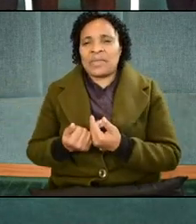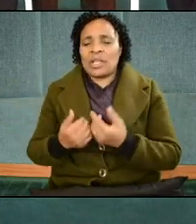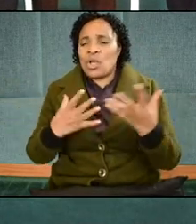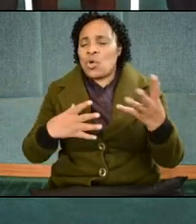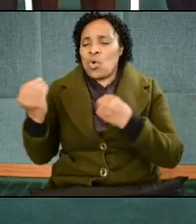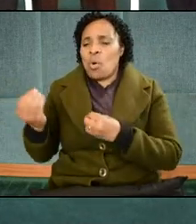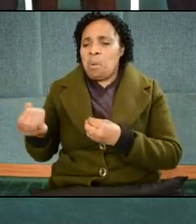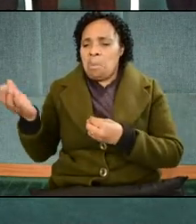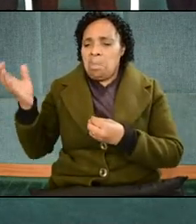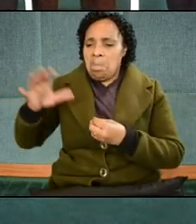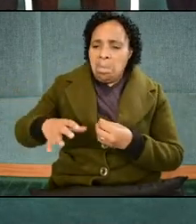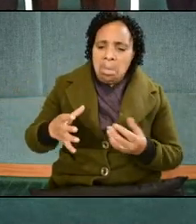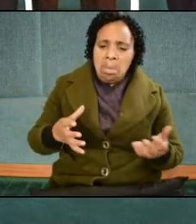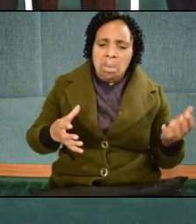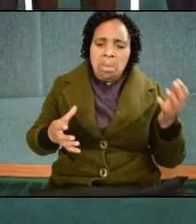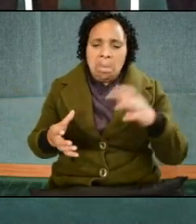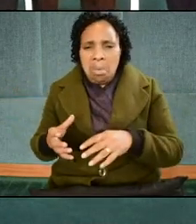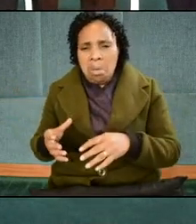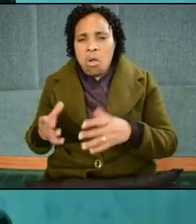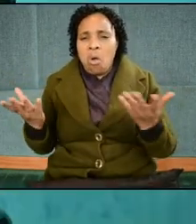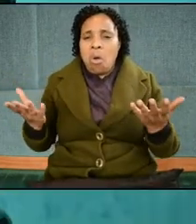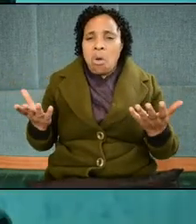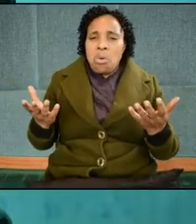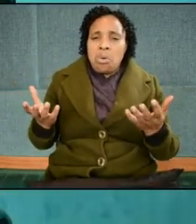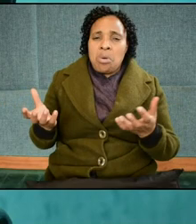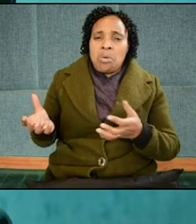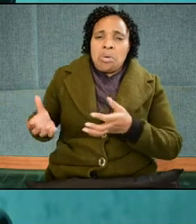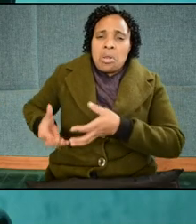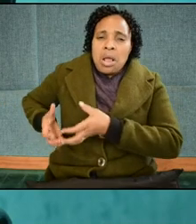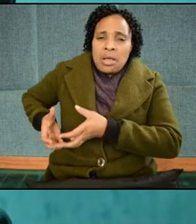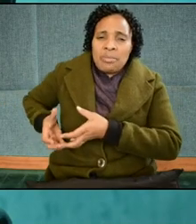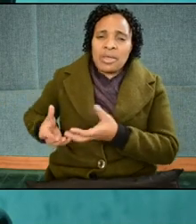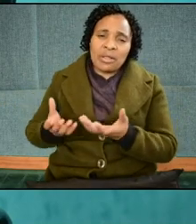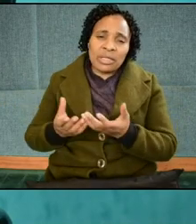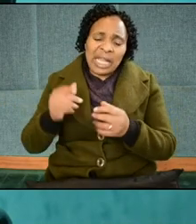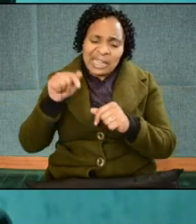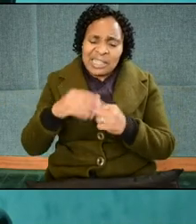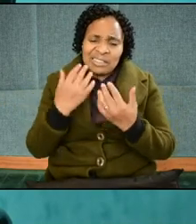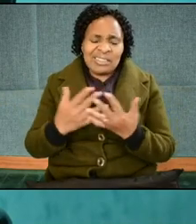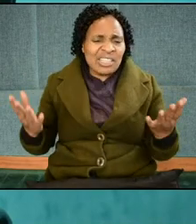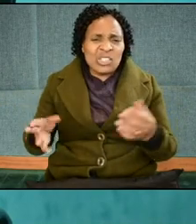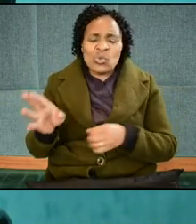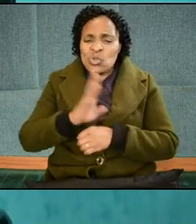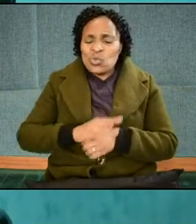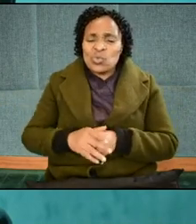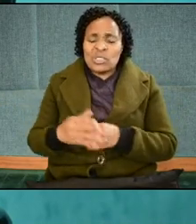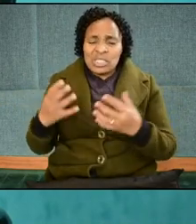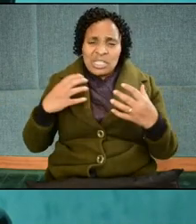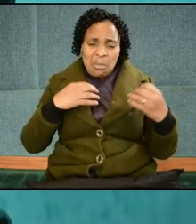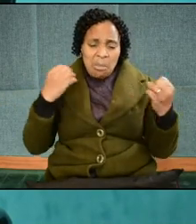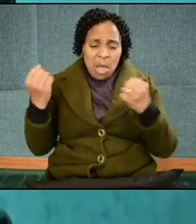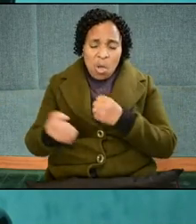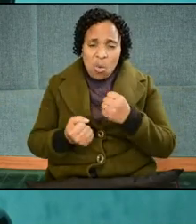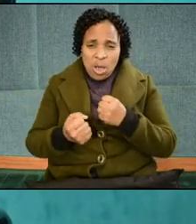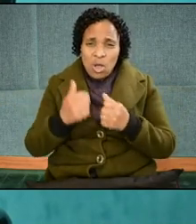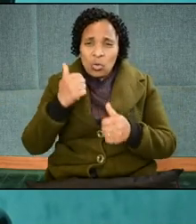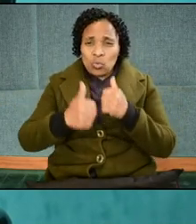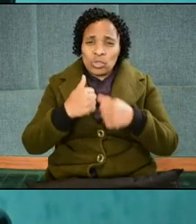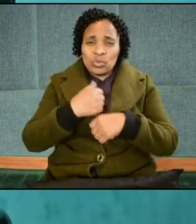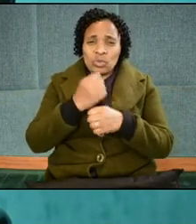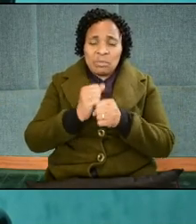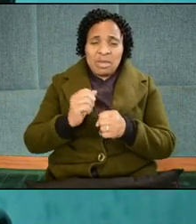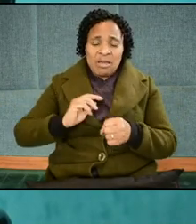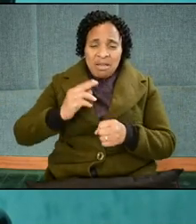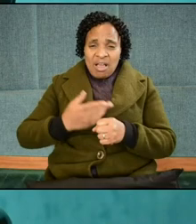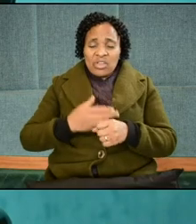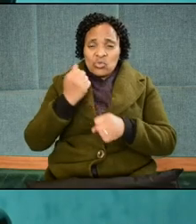playing basketball, rugby, and these things will use the energy that would cause us to do things